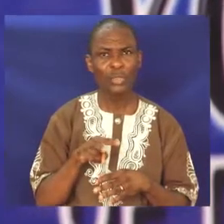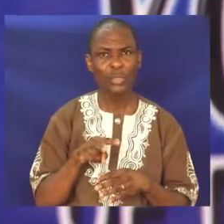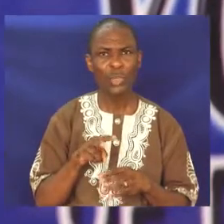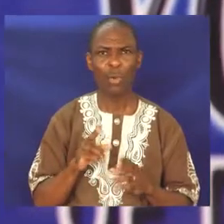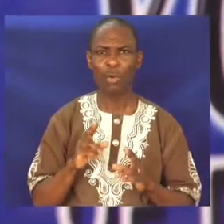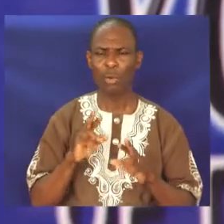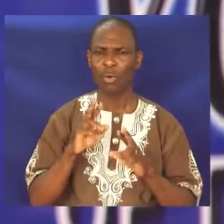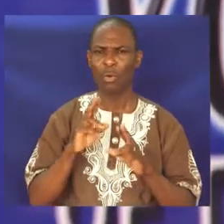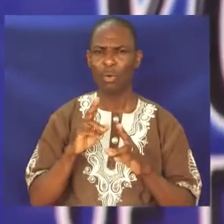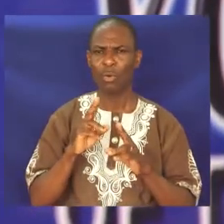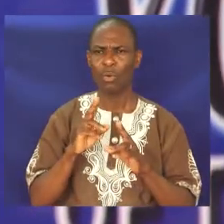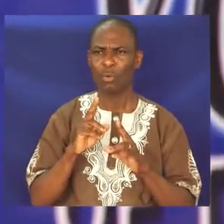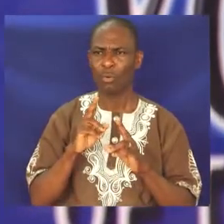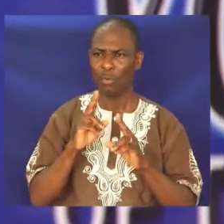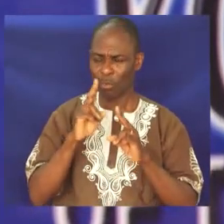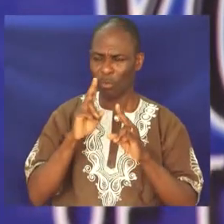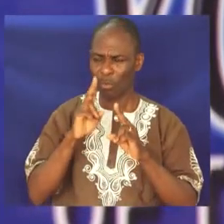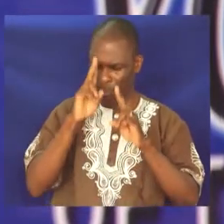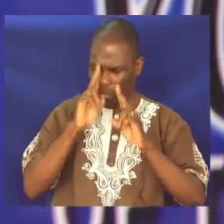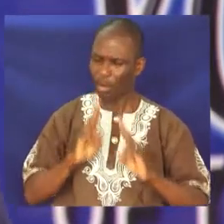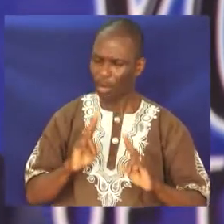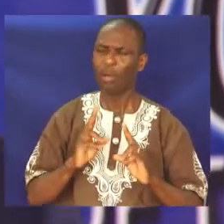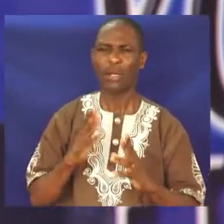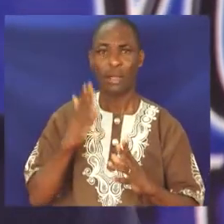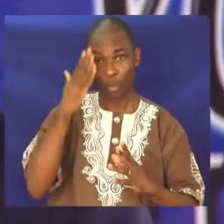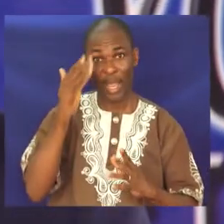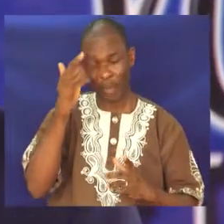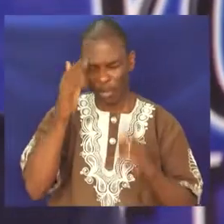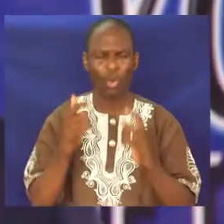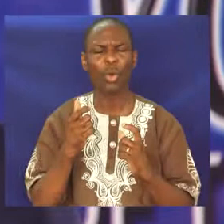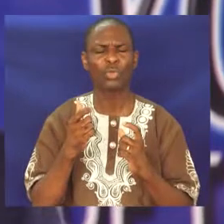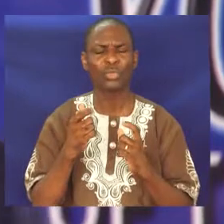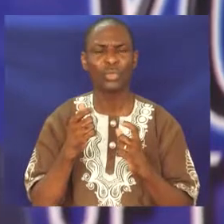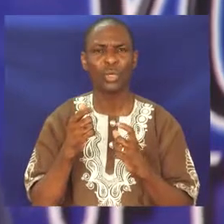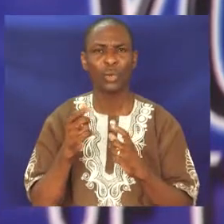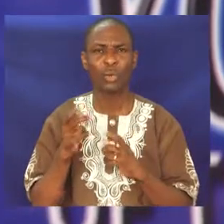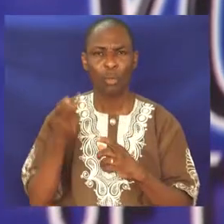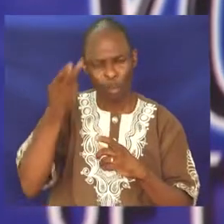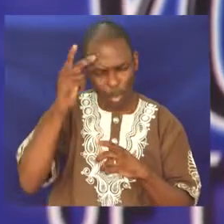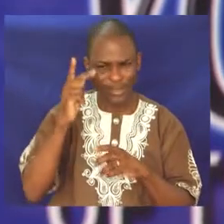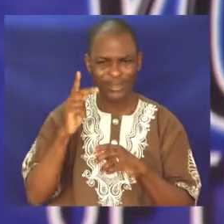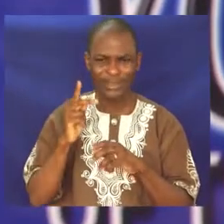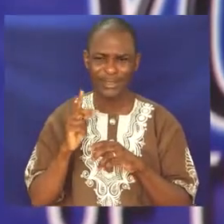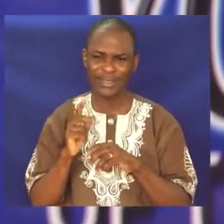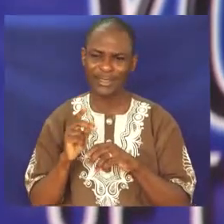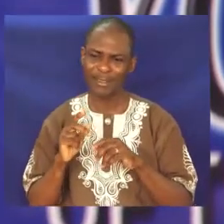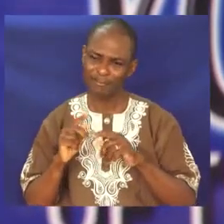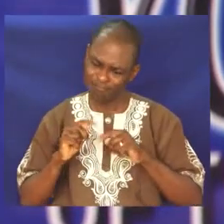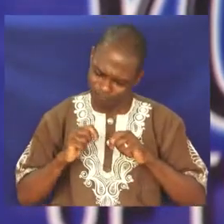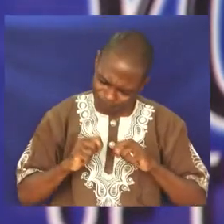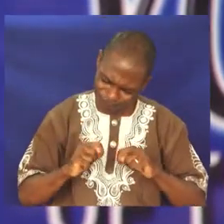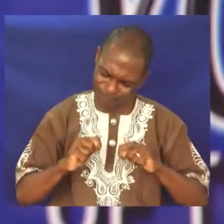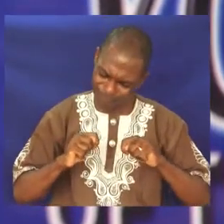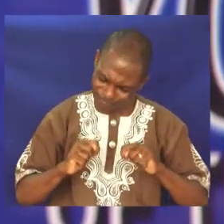ekwan so e na wo adi enkunim. Be bia pasa wo dwene ko e na nopae ne se na wo ankasa wa bra bo mu nso so. Wo adi enkunim sa.